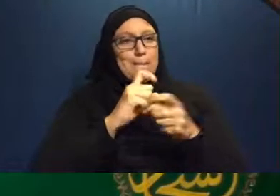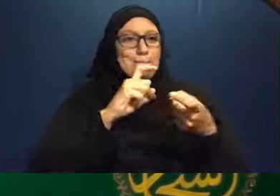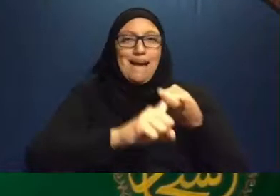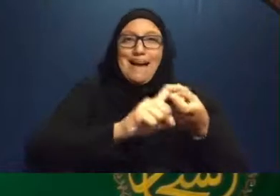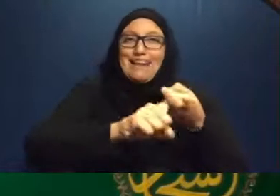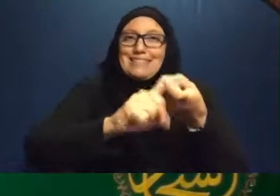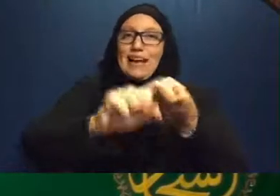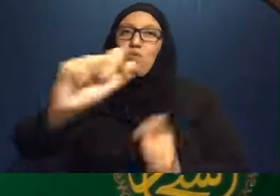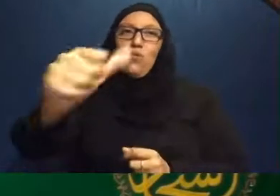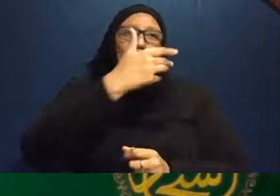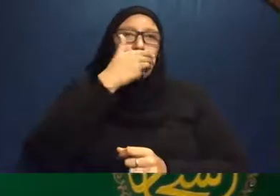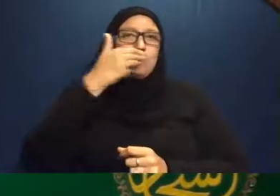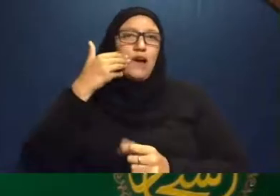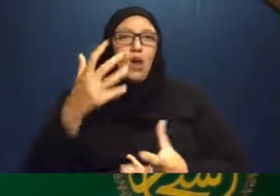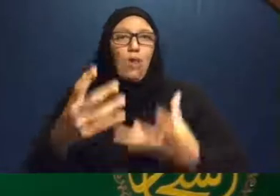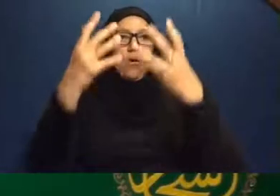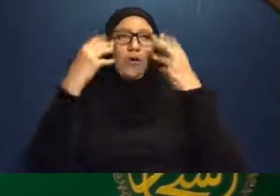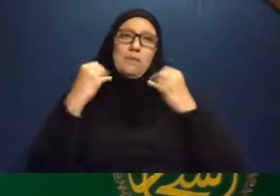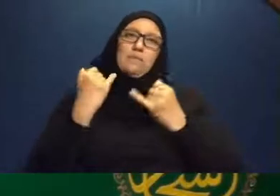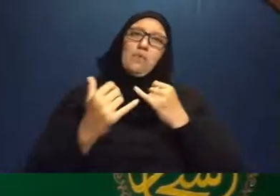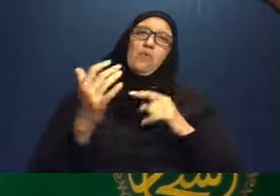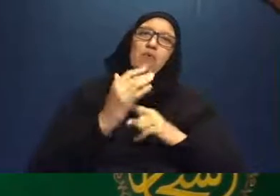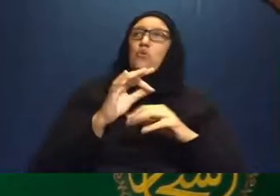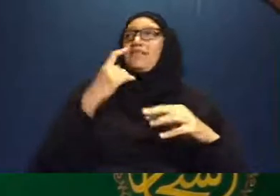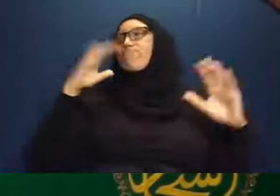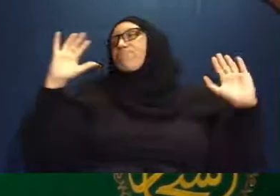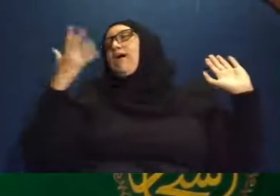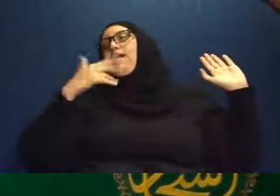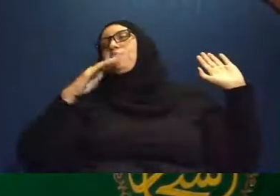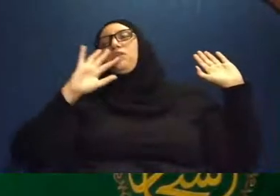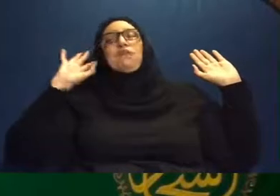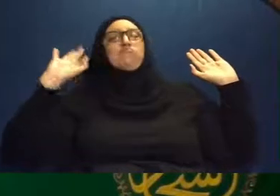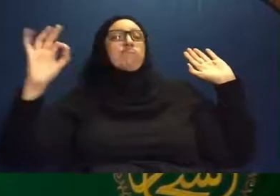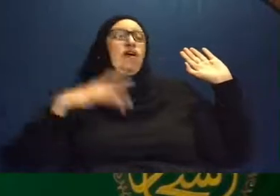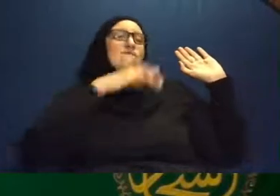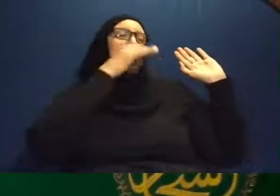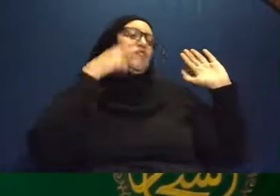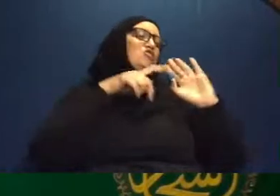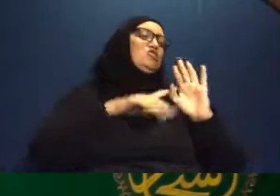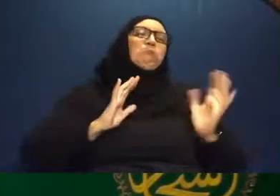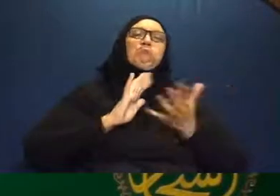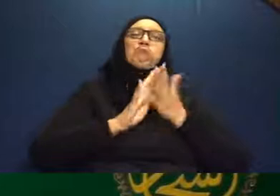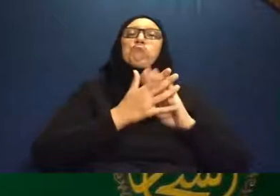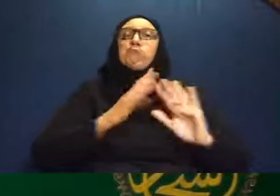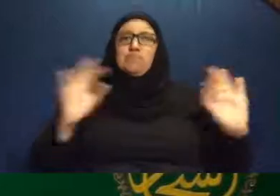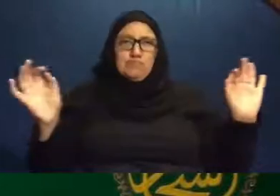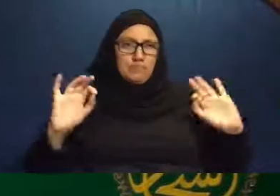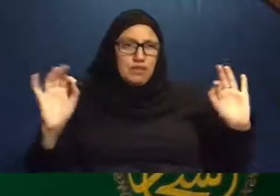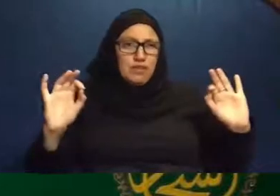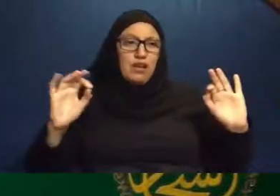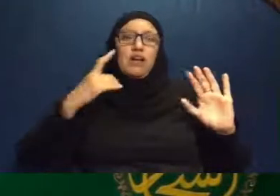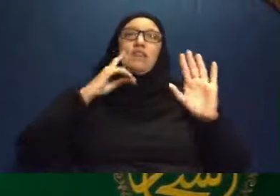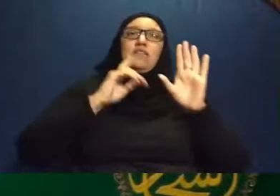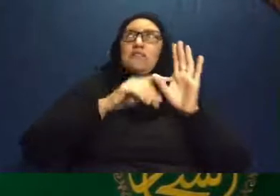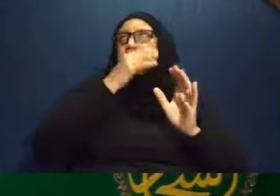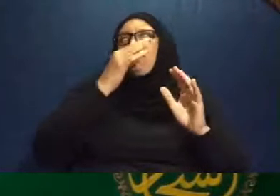I'm saying, that maintenance is more important. Don't be too content that, alhamdulillah, by the grace of God, I fasted this year. By the